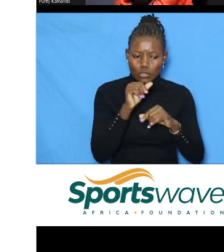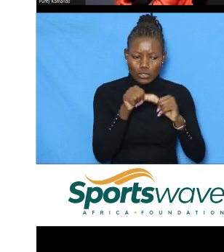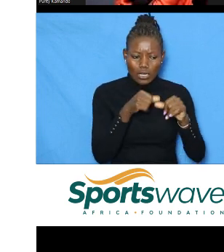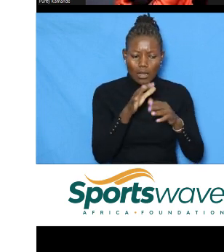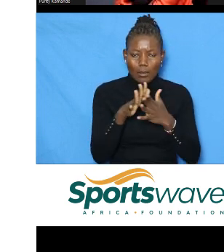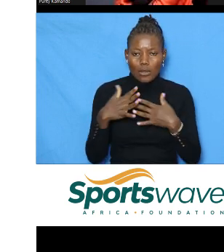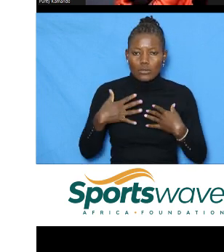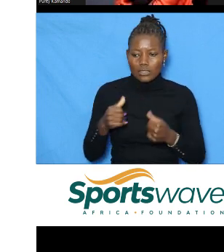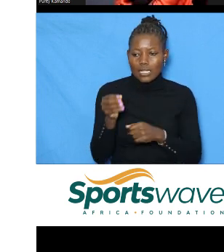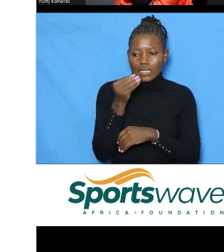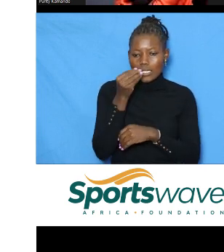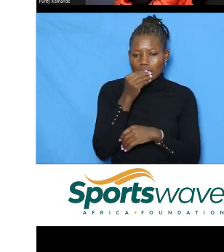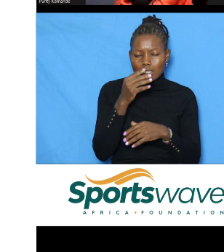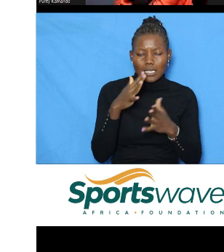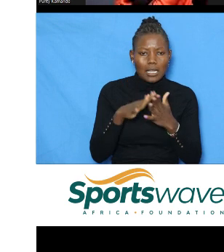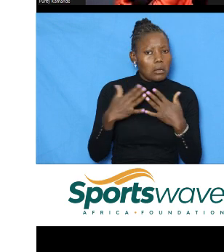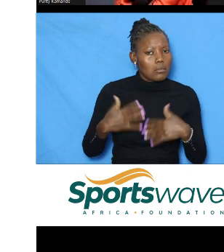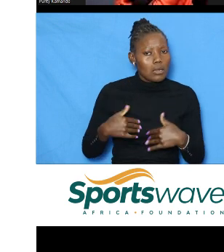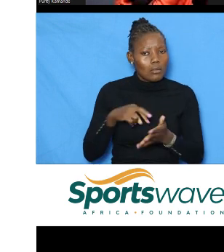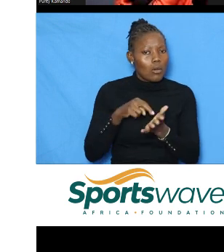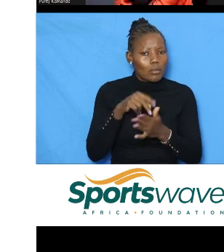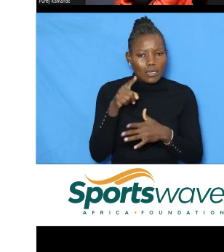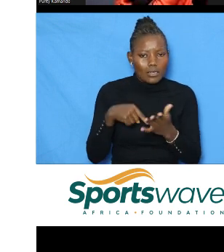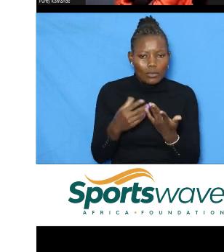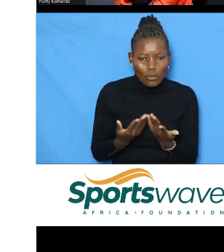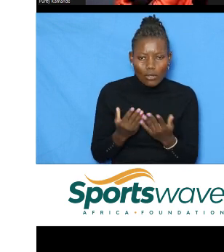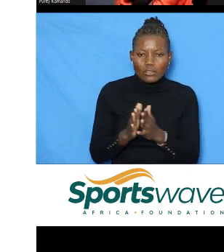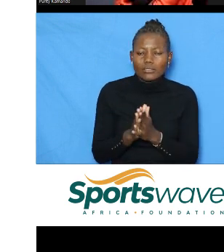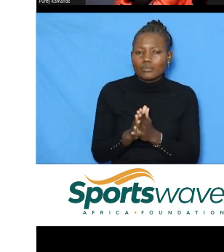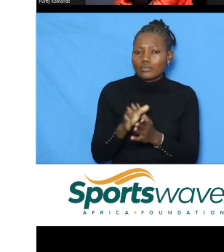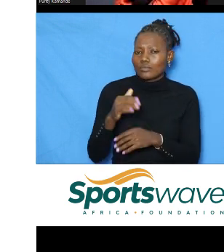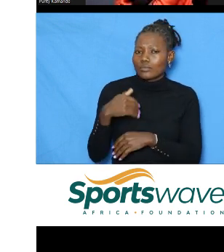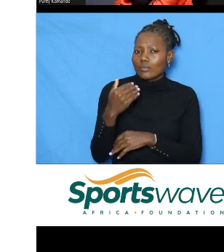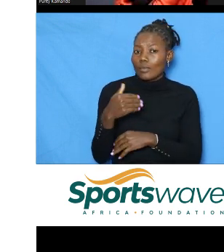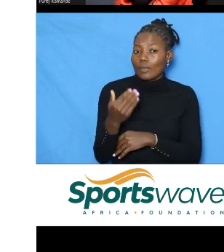they necessarily refer to? So healthy eating is usually